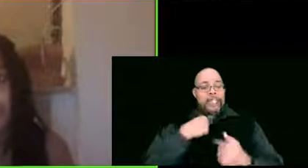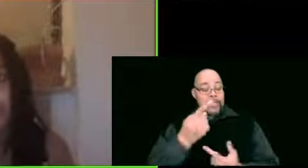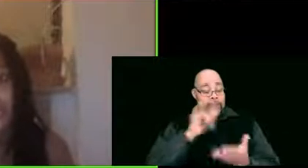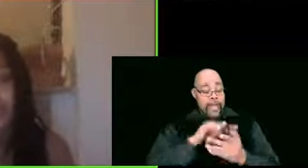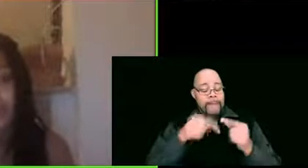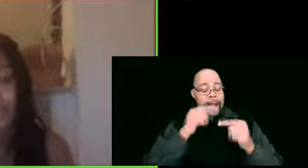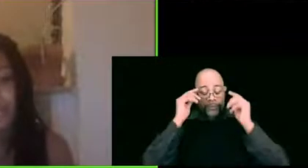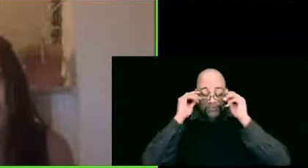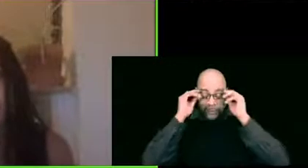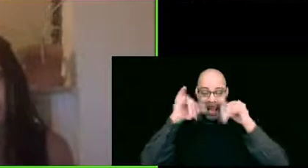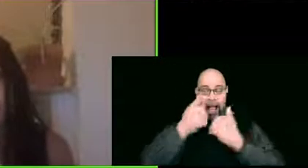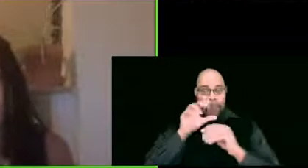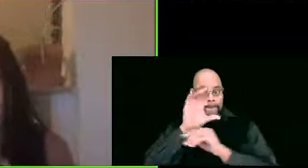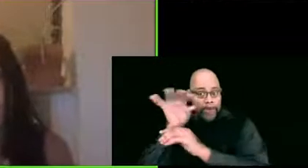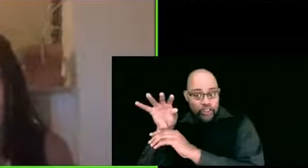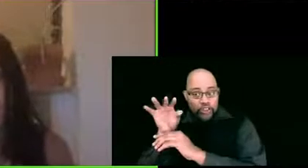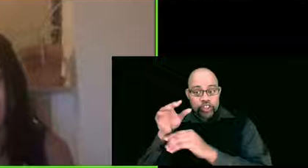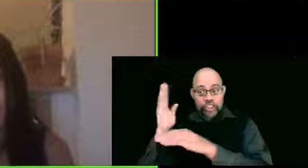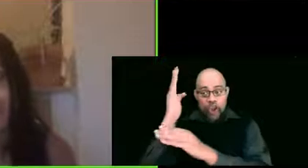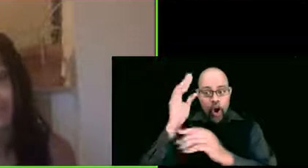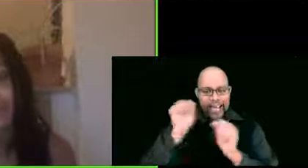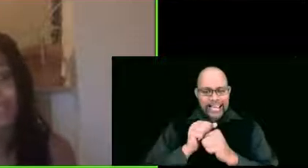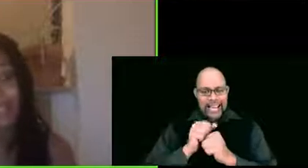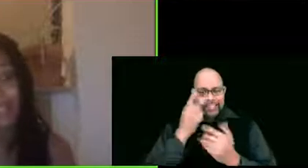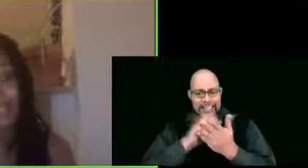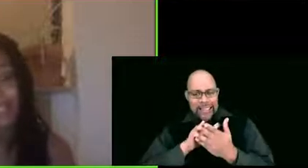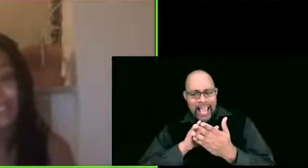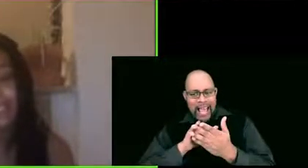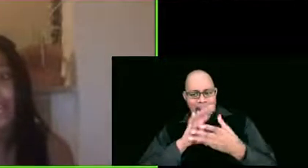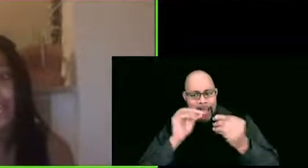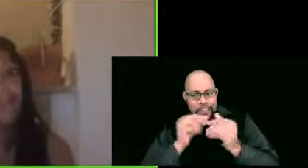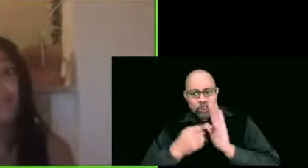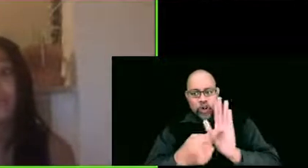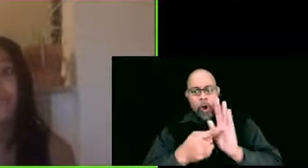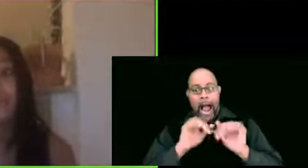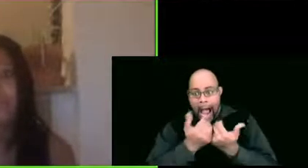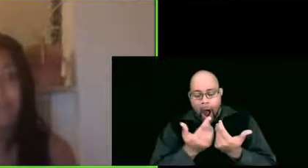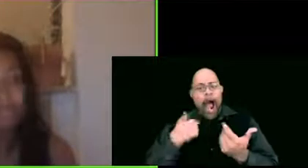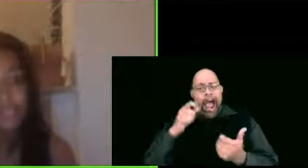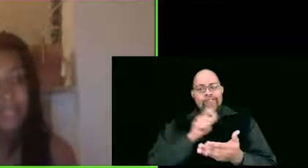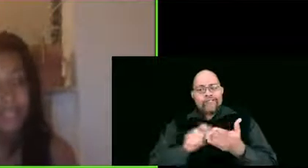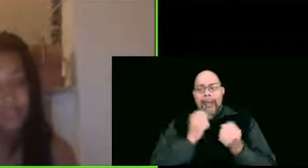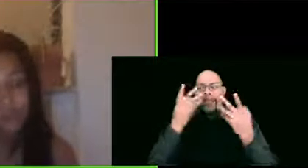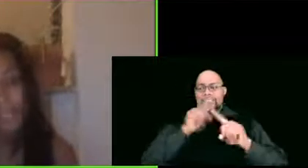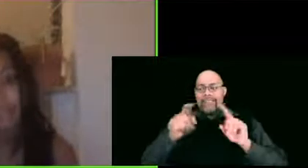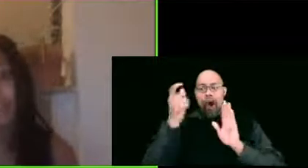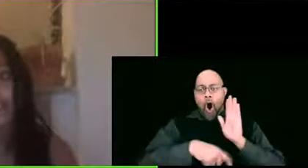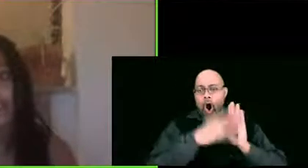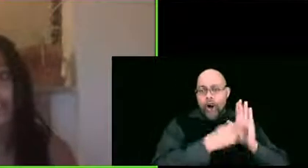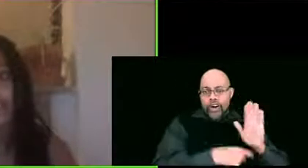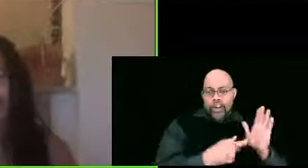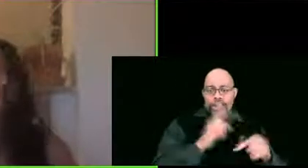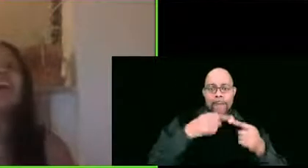them. It's like what I was saying about how you photograph the shark to be able to portray a certain message. That only comes from me writing so many